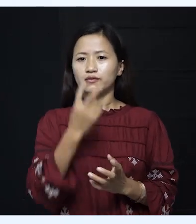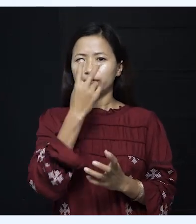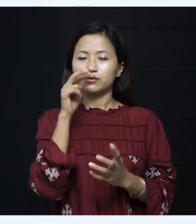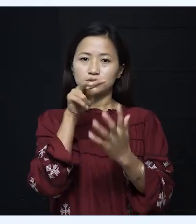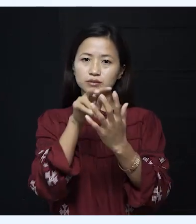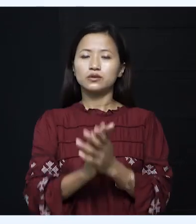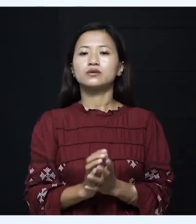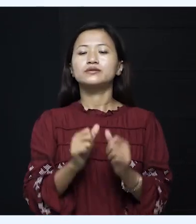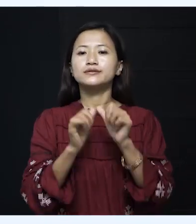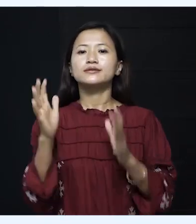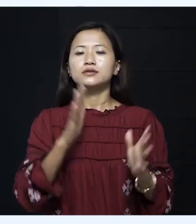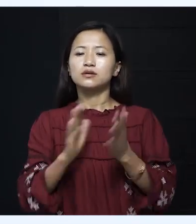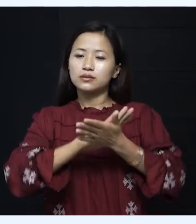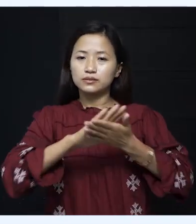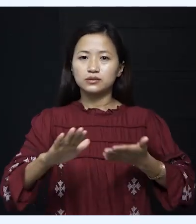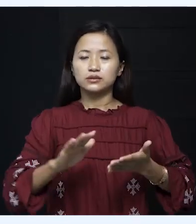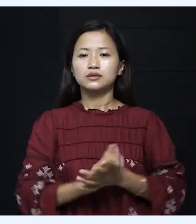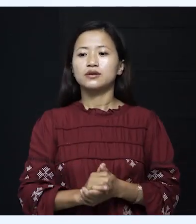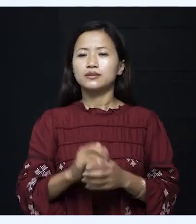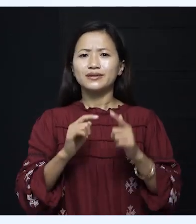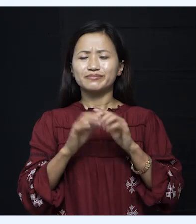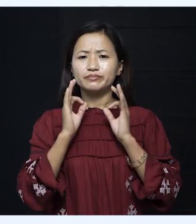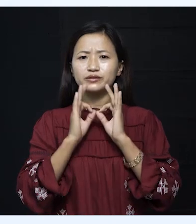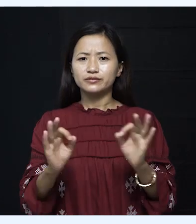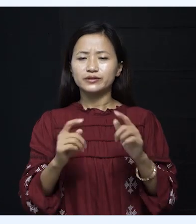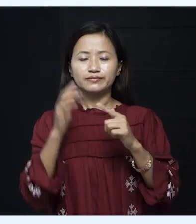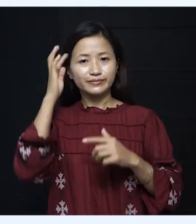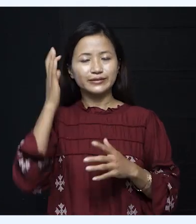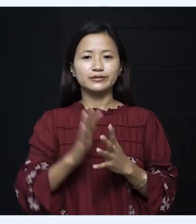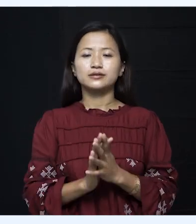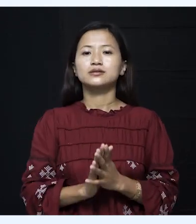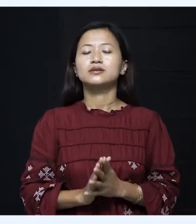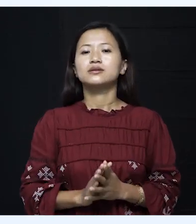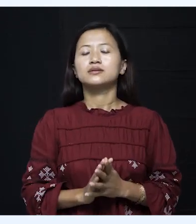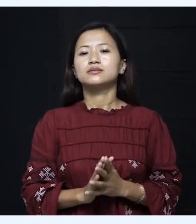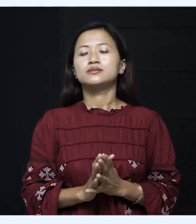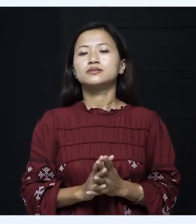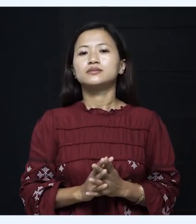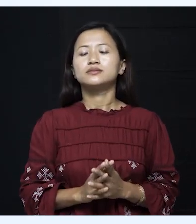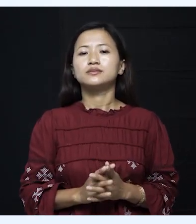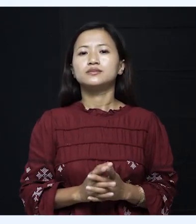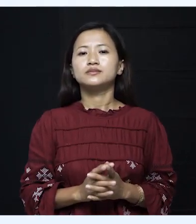the action being completed. So perfect tenses focus on the end result.